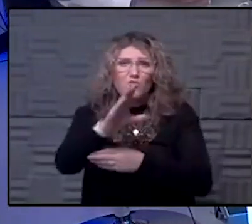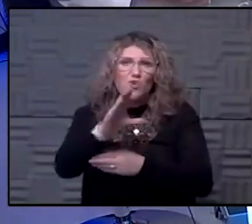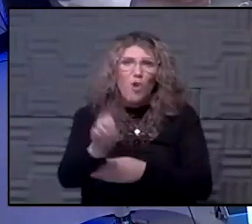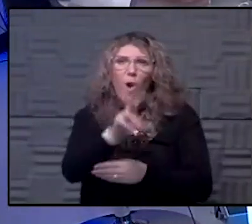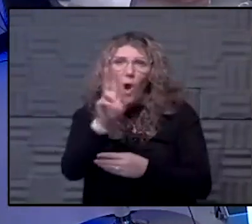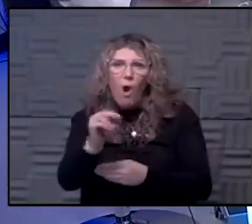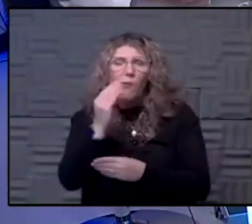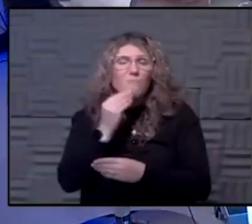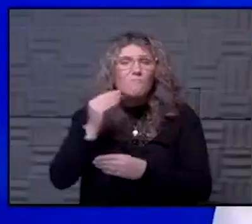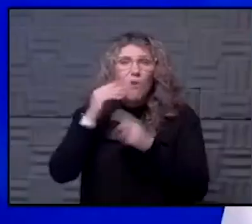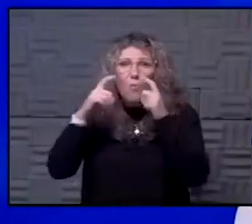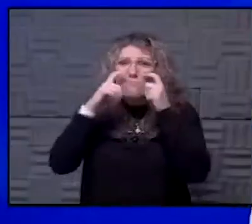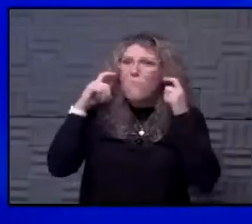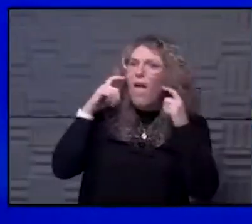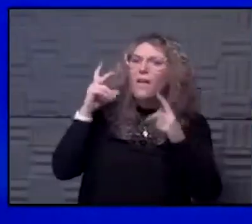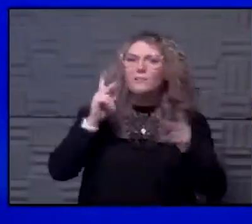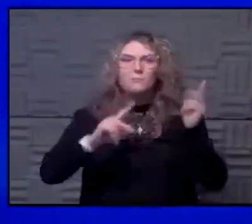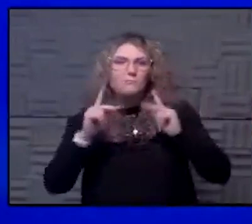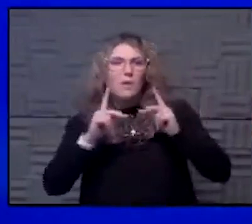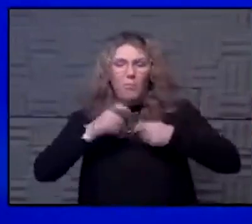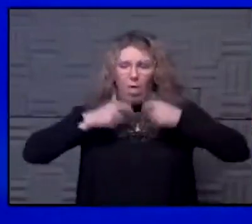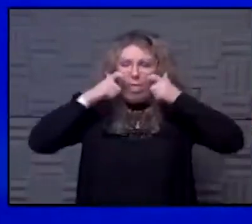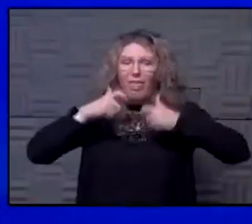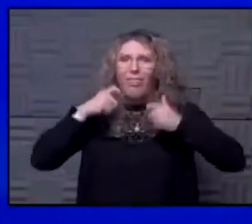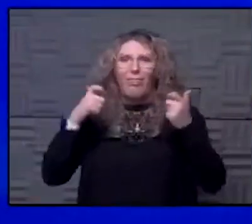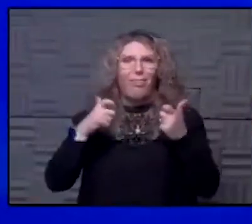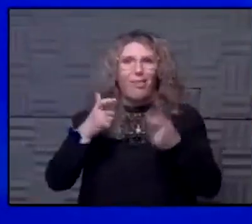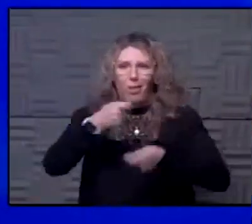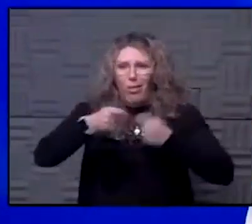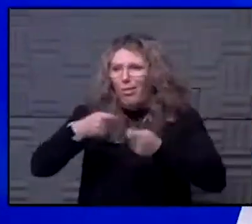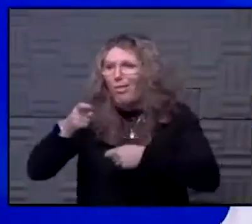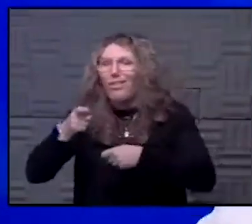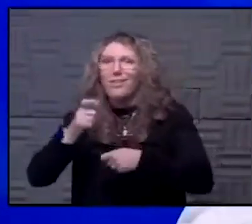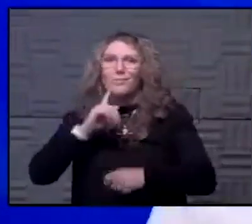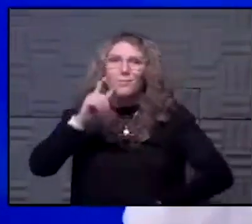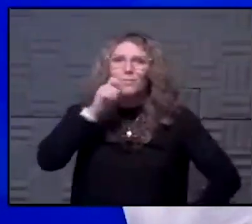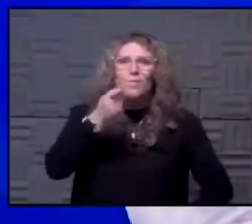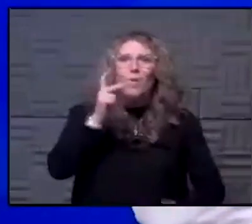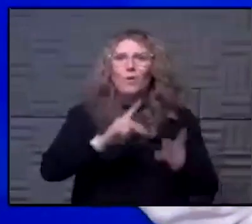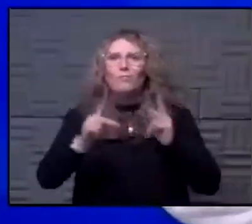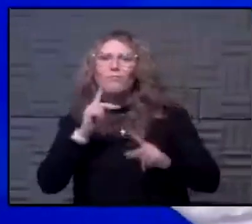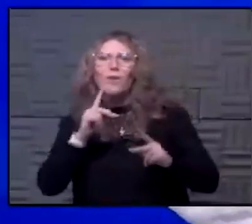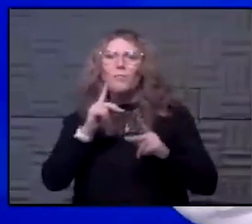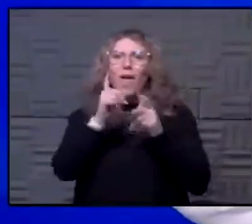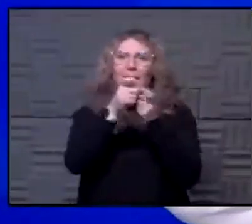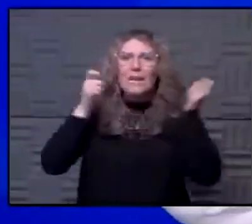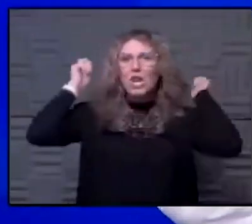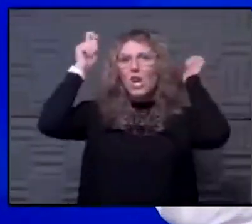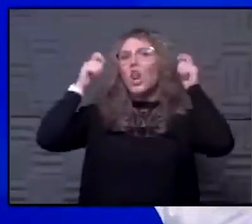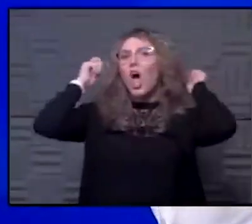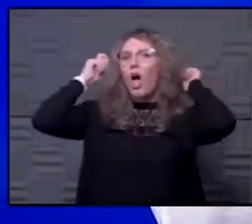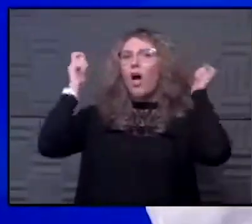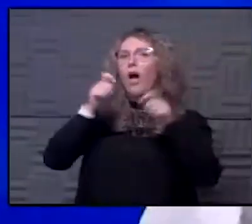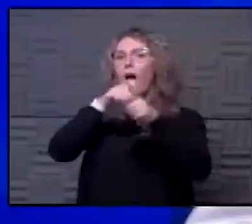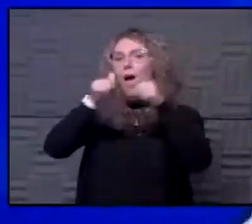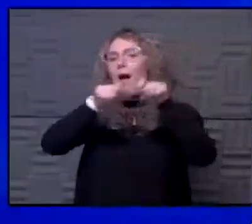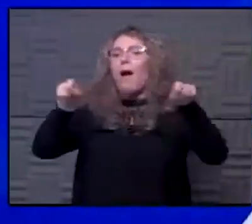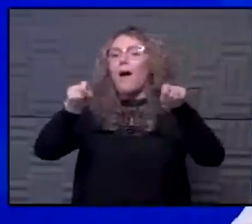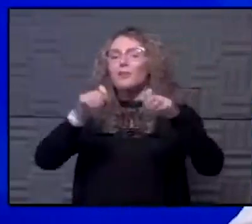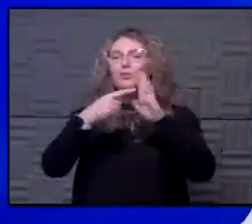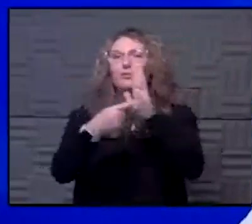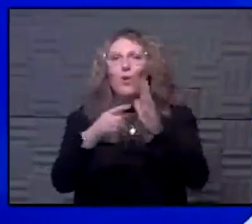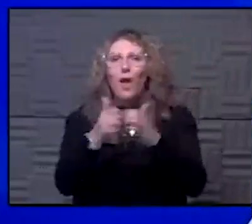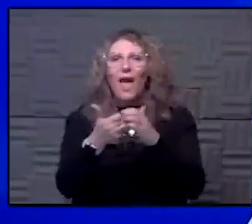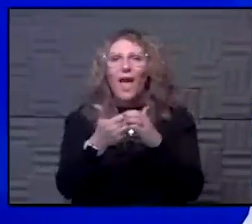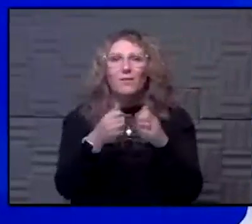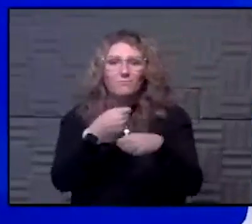masks out there, and so people were wearing all sorts of kind of things out there. And, you know, and it was pretty cool, man. We had people come in tying knots and stuff and showing us how to put them on and all that. And